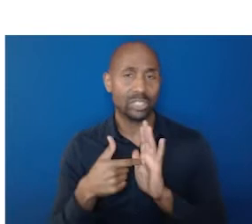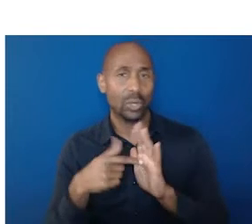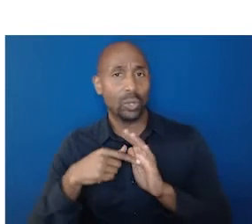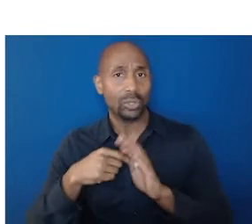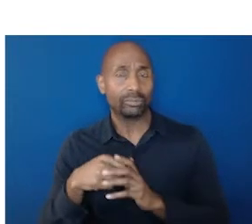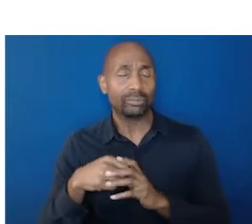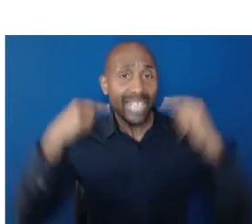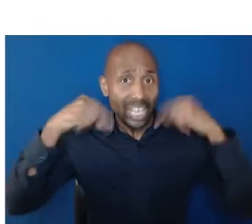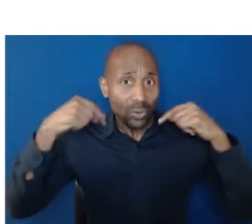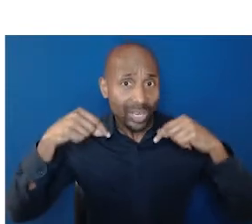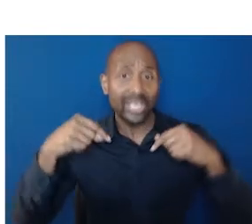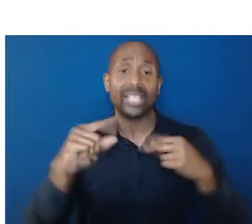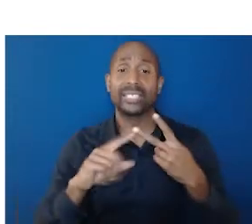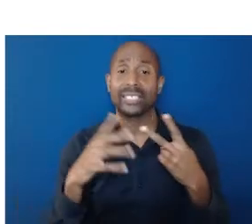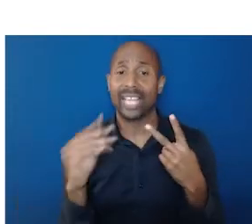and